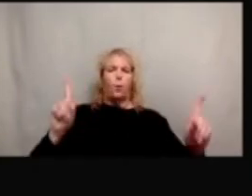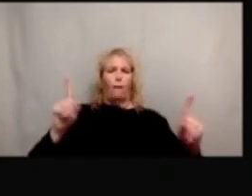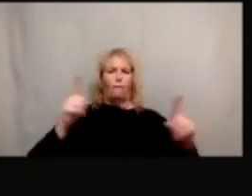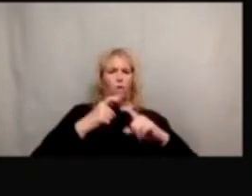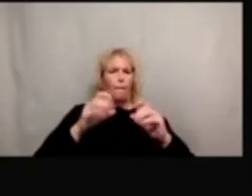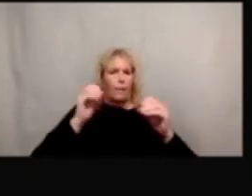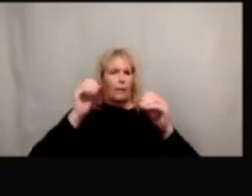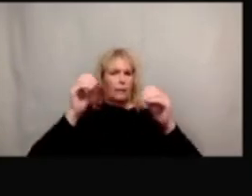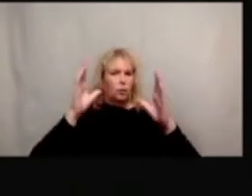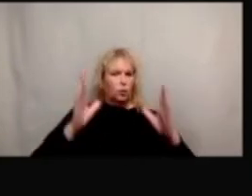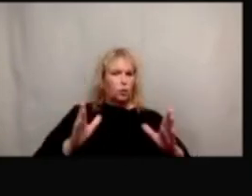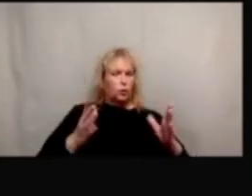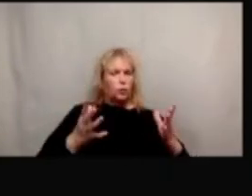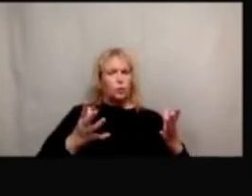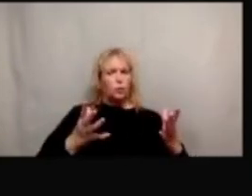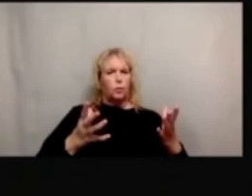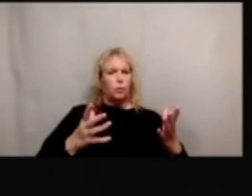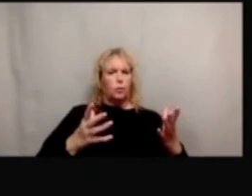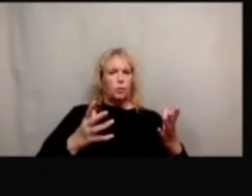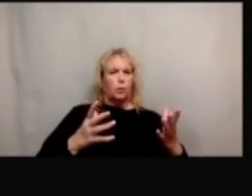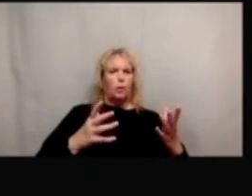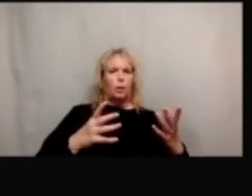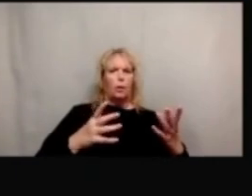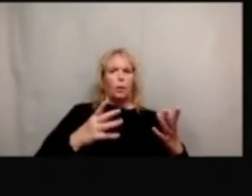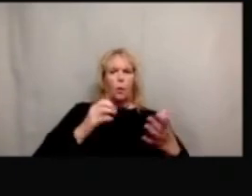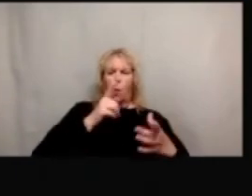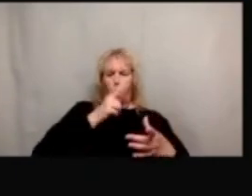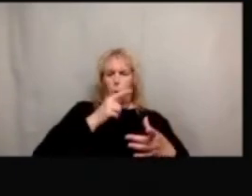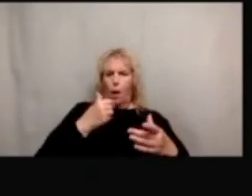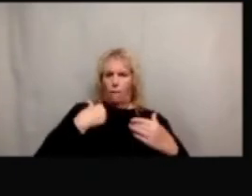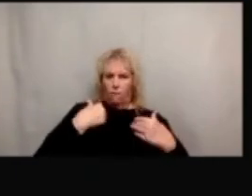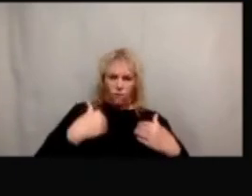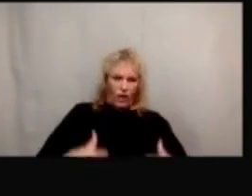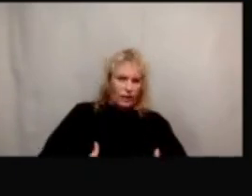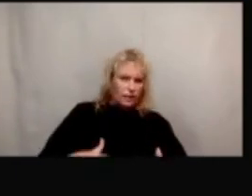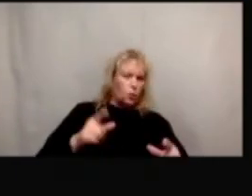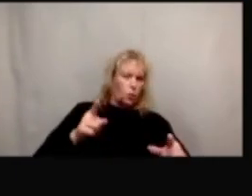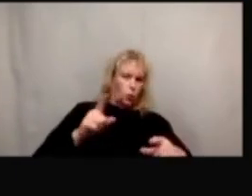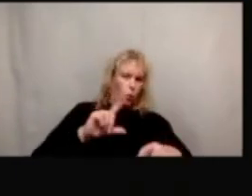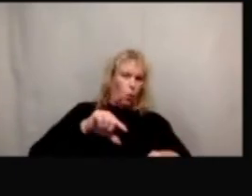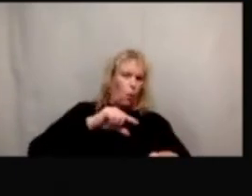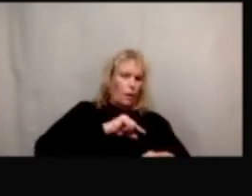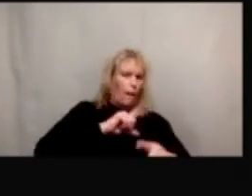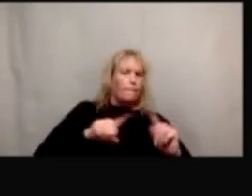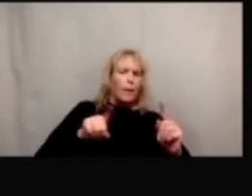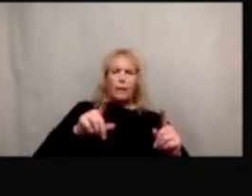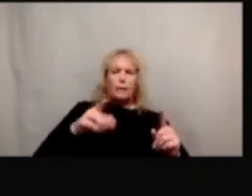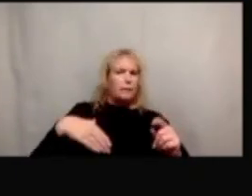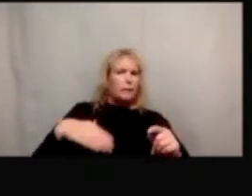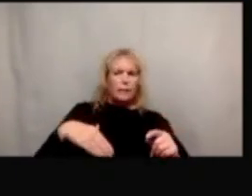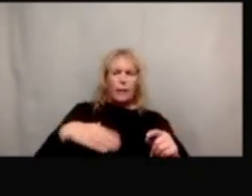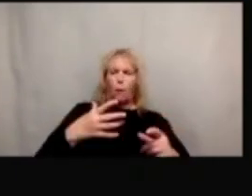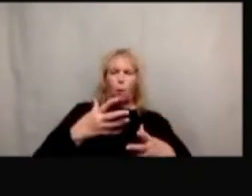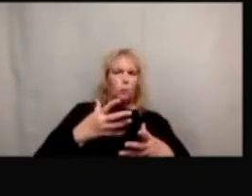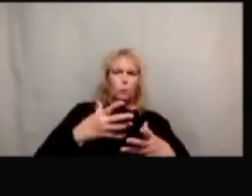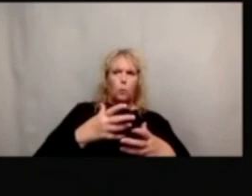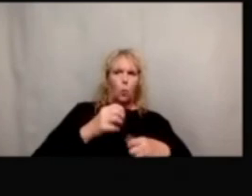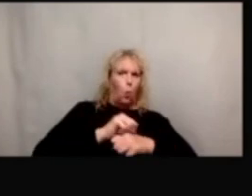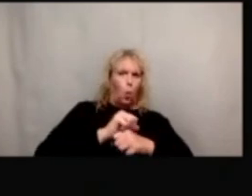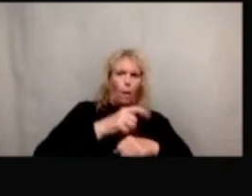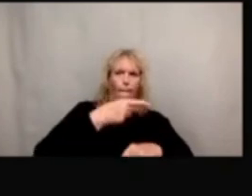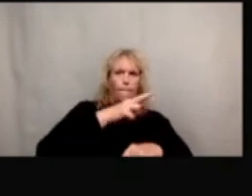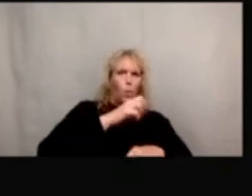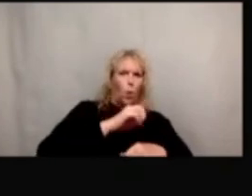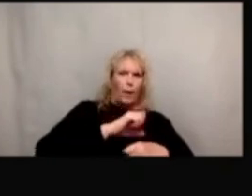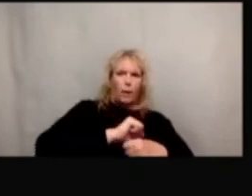for those who are physically co-located but not have necessarily pre-COVID worked together to now collaborate with each other and know that,